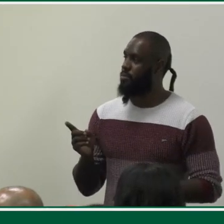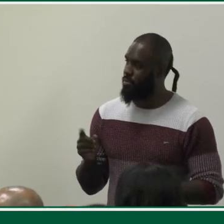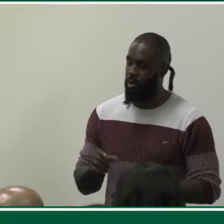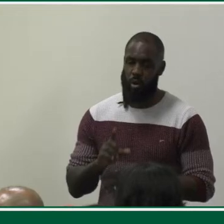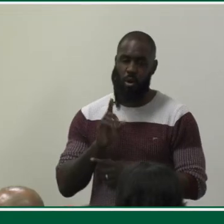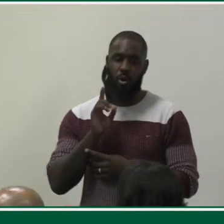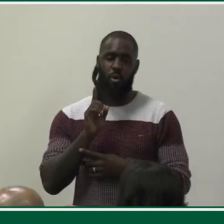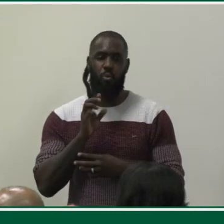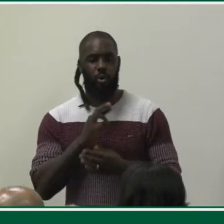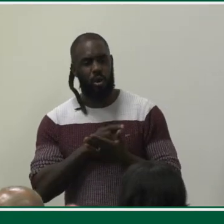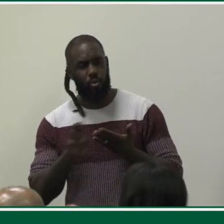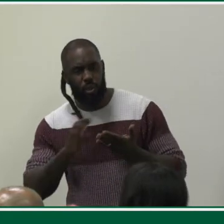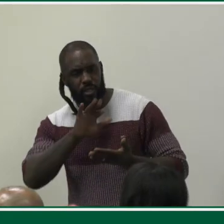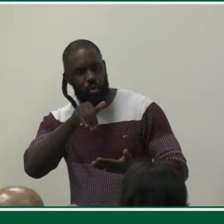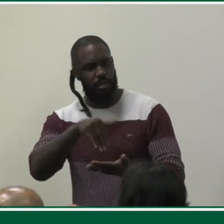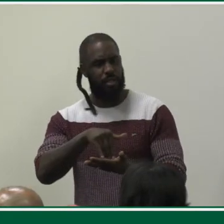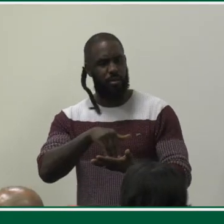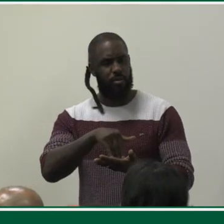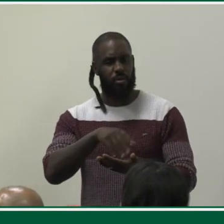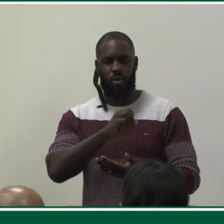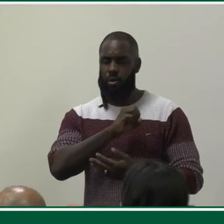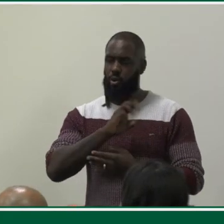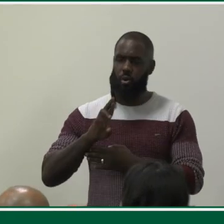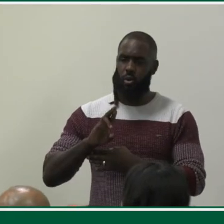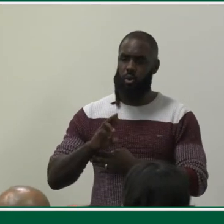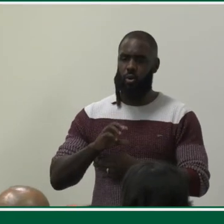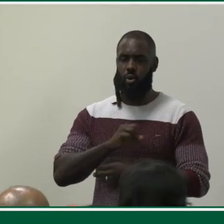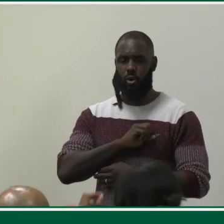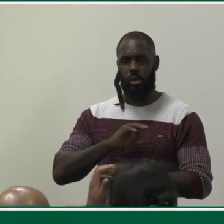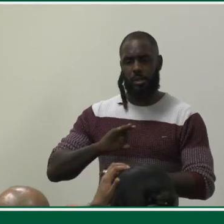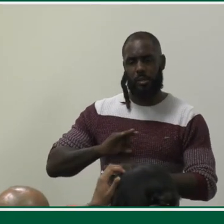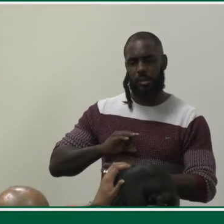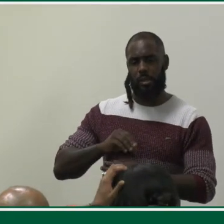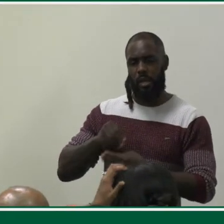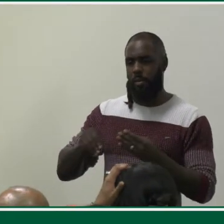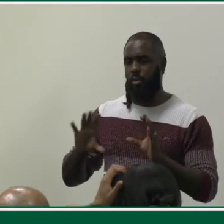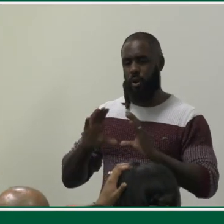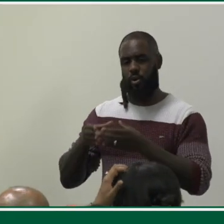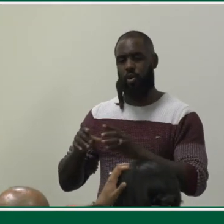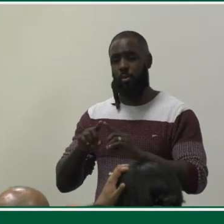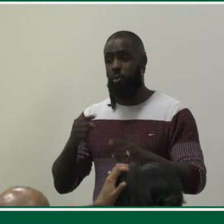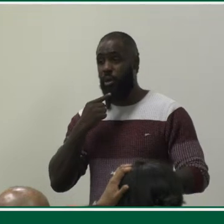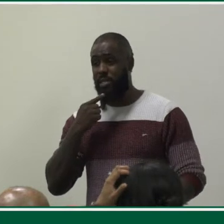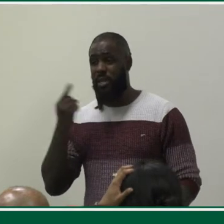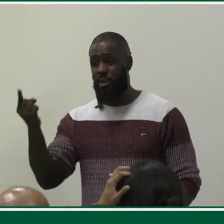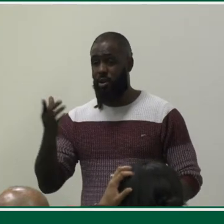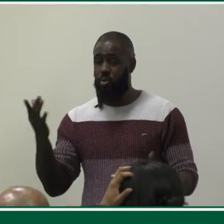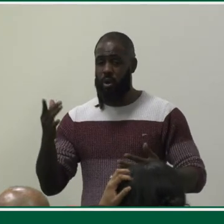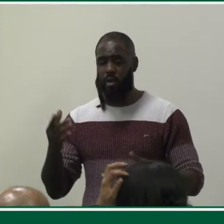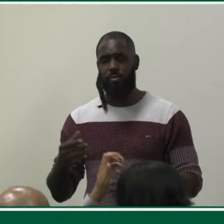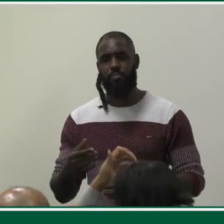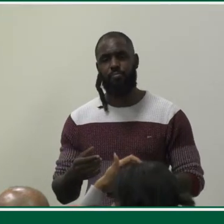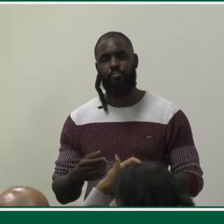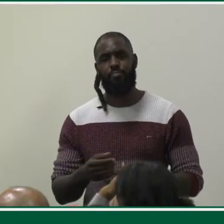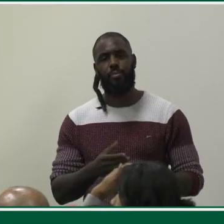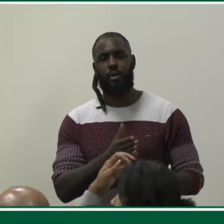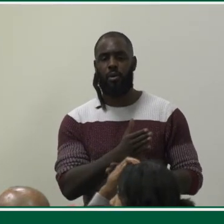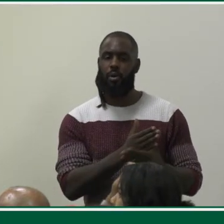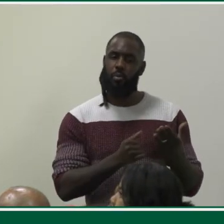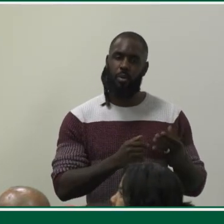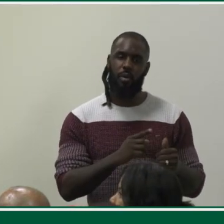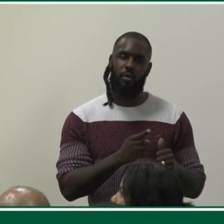center, right? Or we're going to go all in on employee resource groups, whatever it could be, right? But we said it was going to be this. Part of it came from the